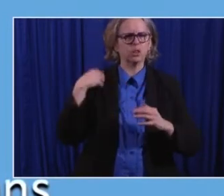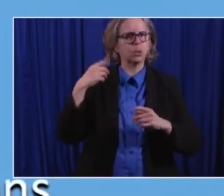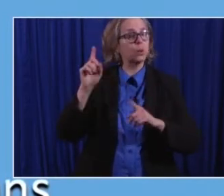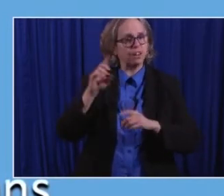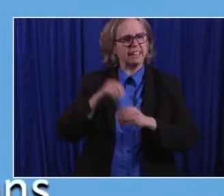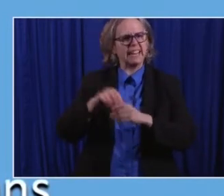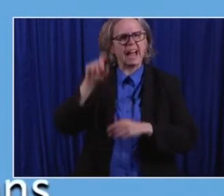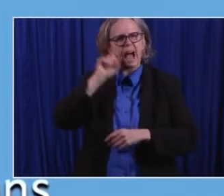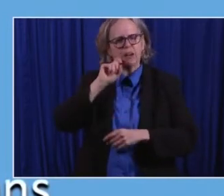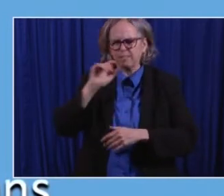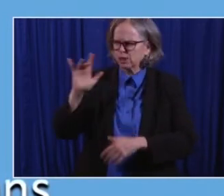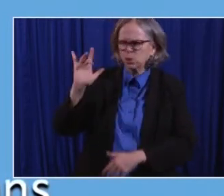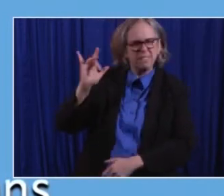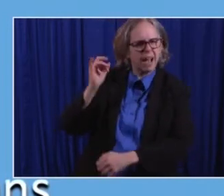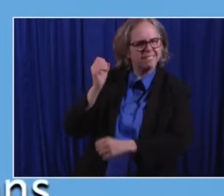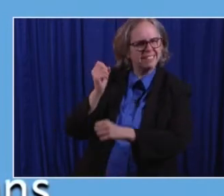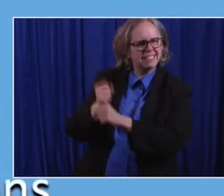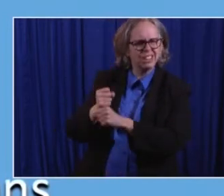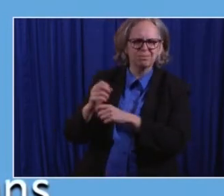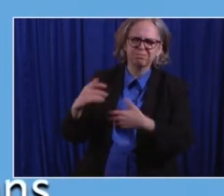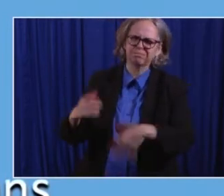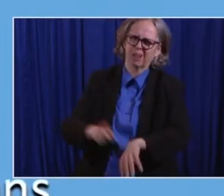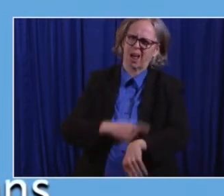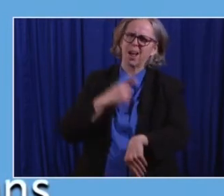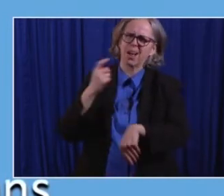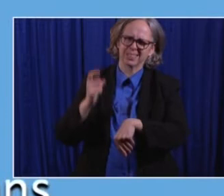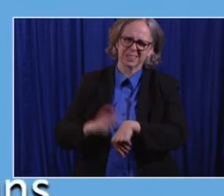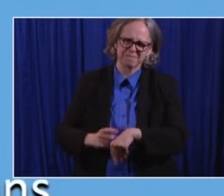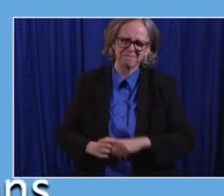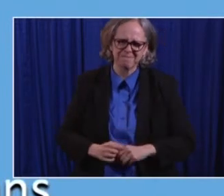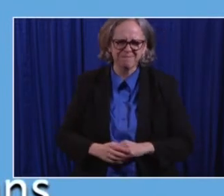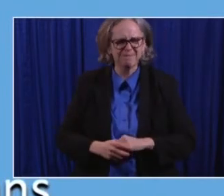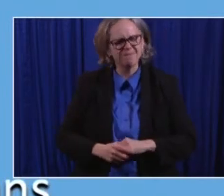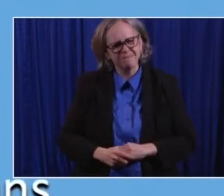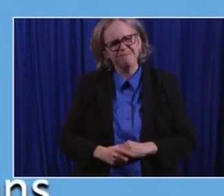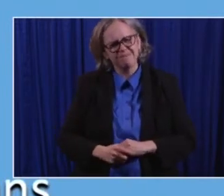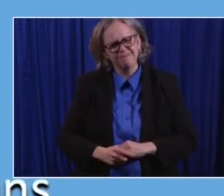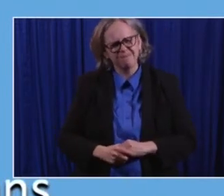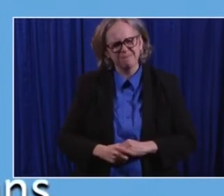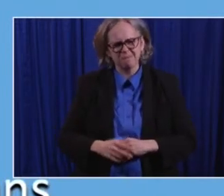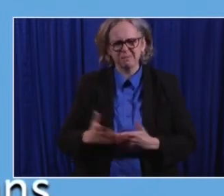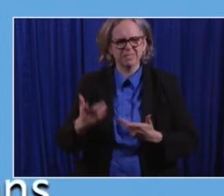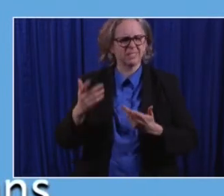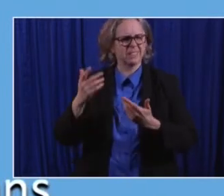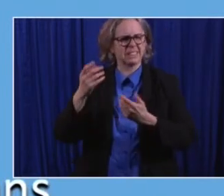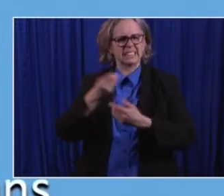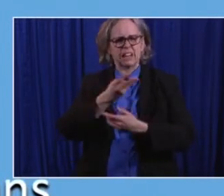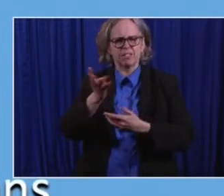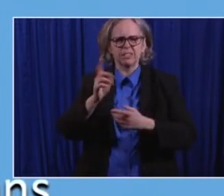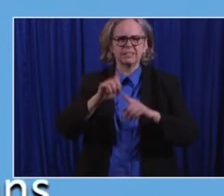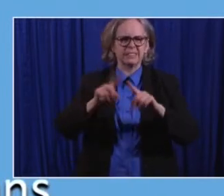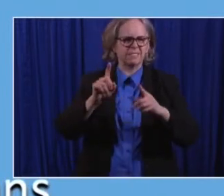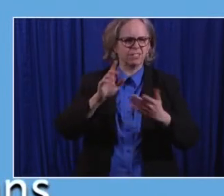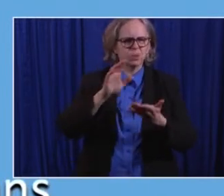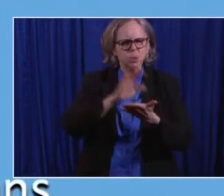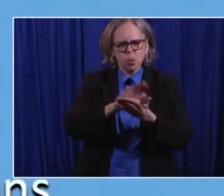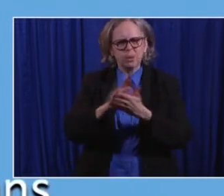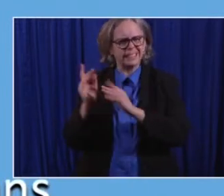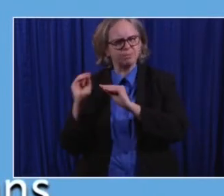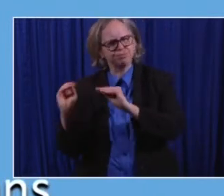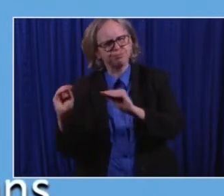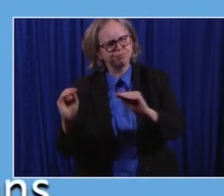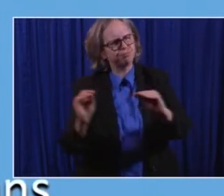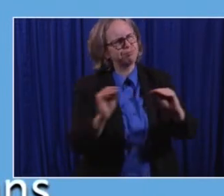Rangers, Buchtel Griffins, West Griffins, and the Akron Titans. Mr. Evans